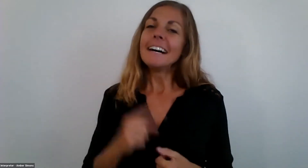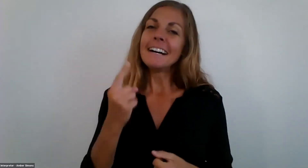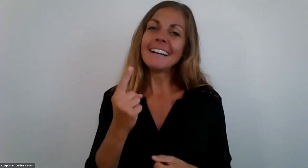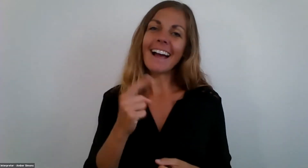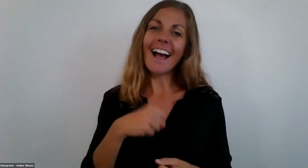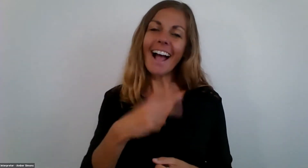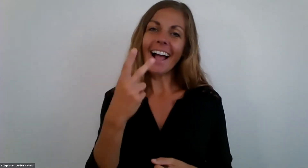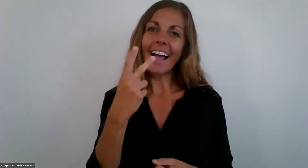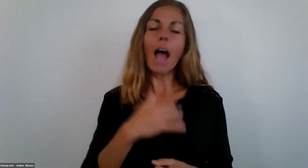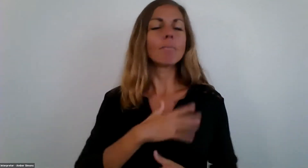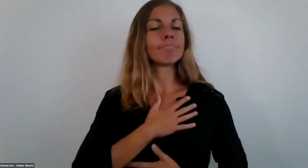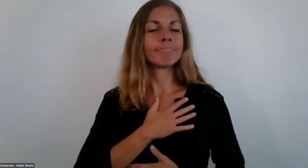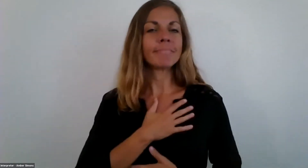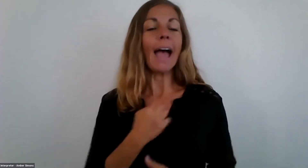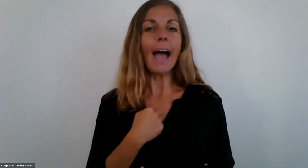I really am